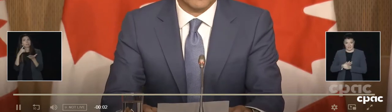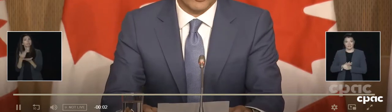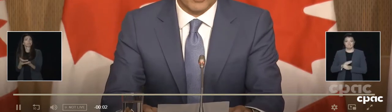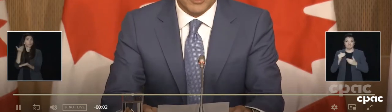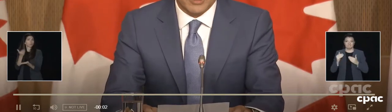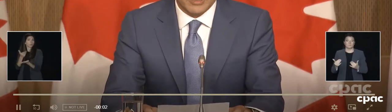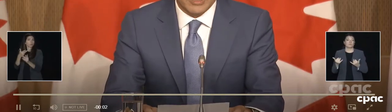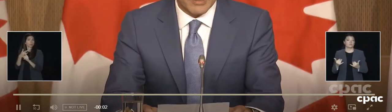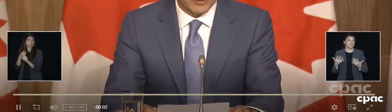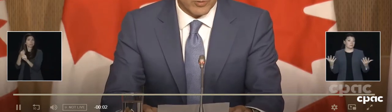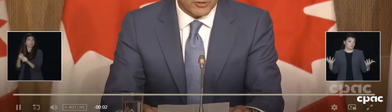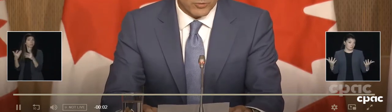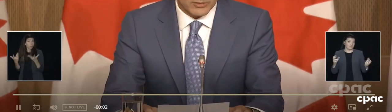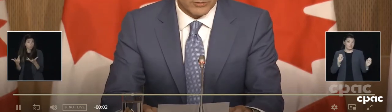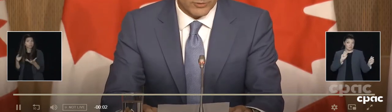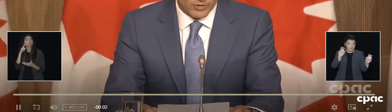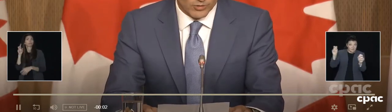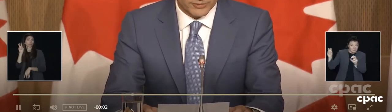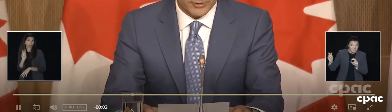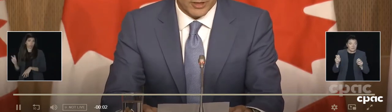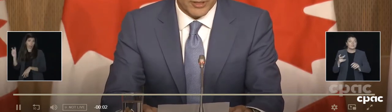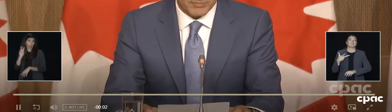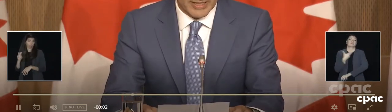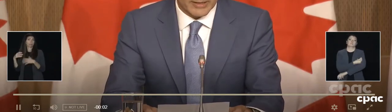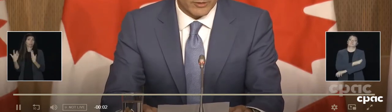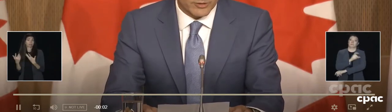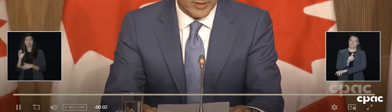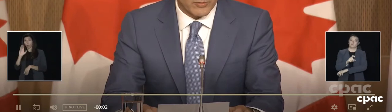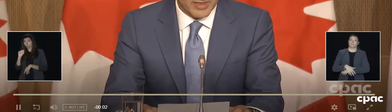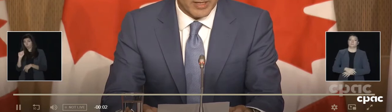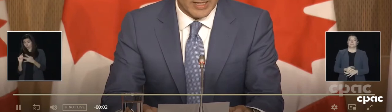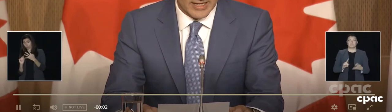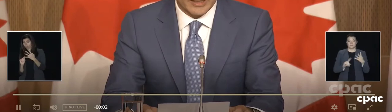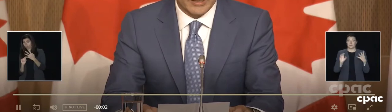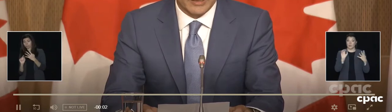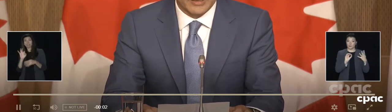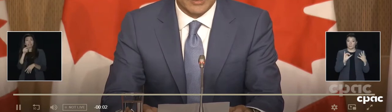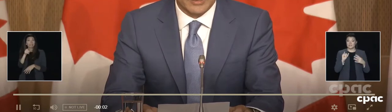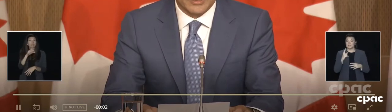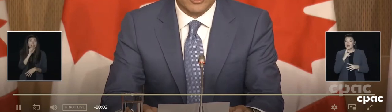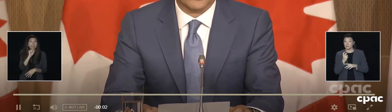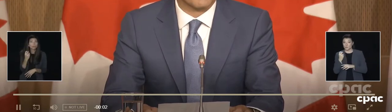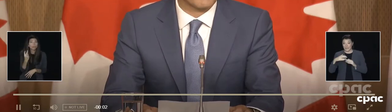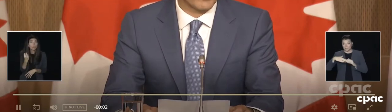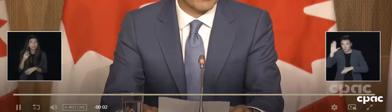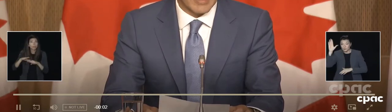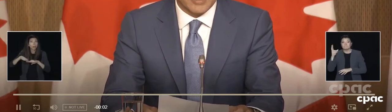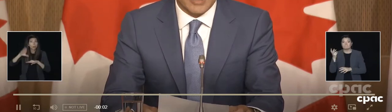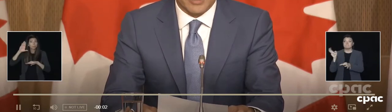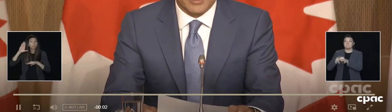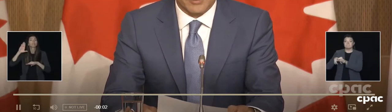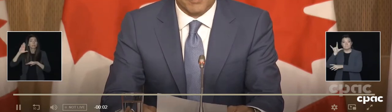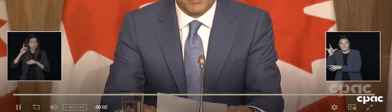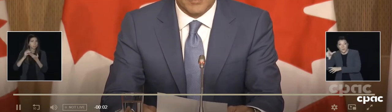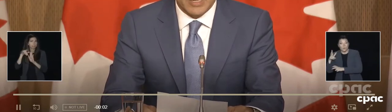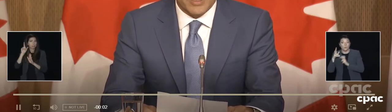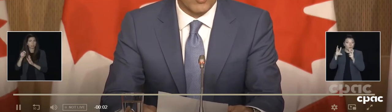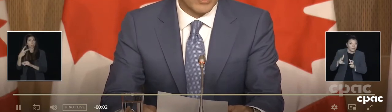By the end of October, everyone 12 or older on a plane or train within Canada should be fully